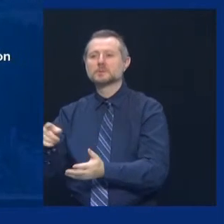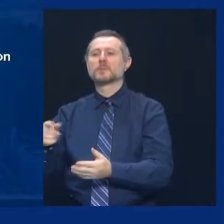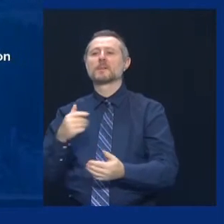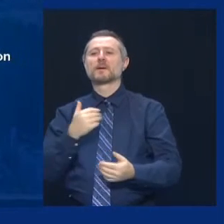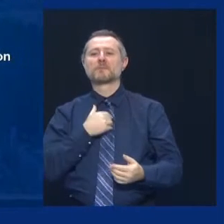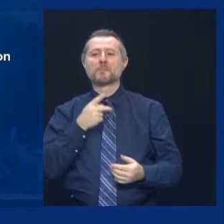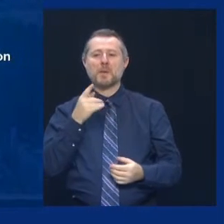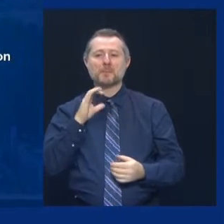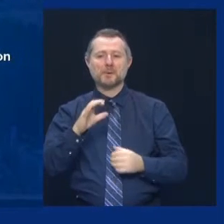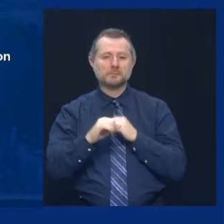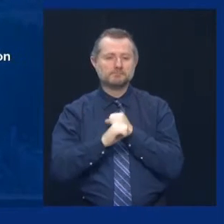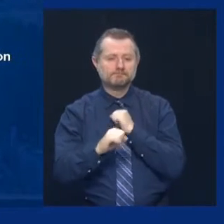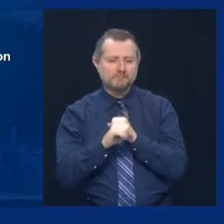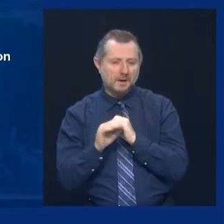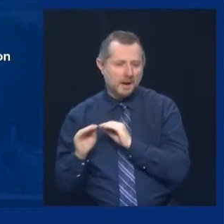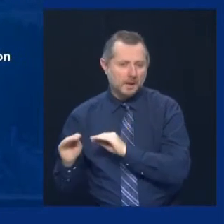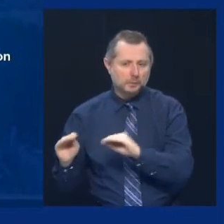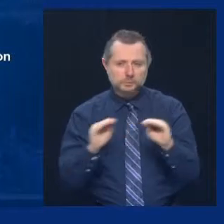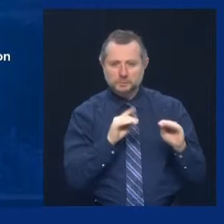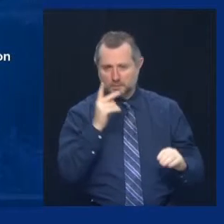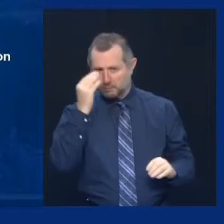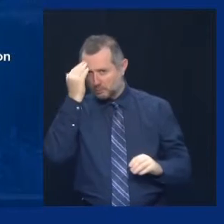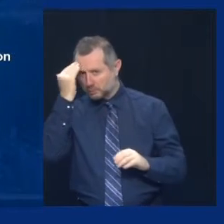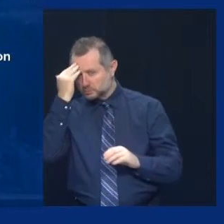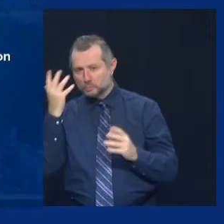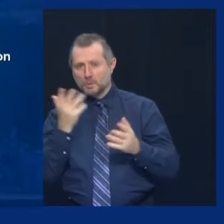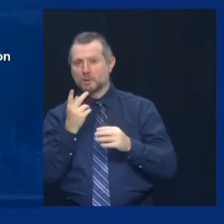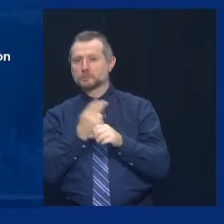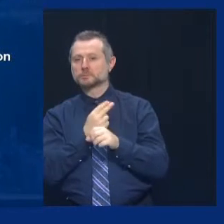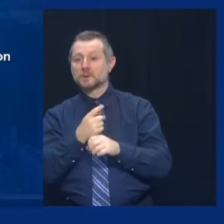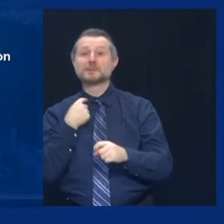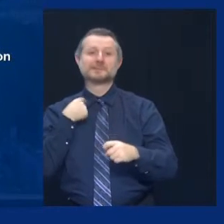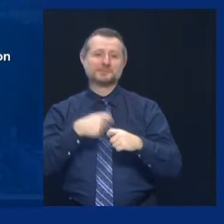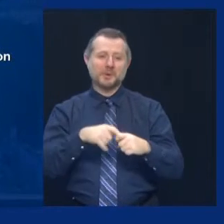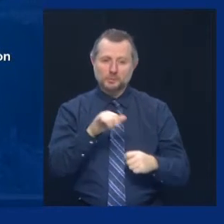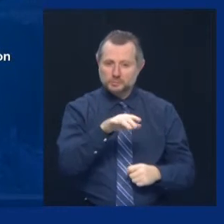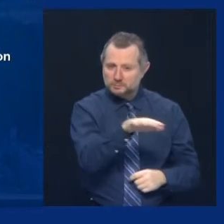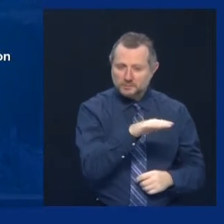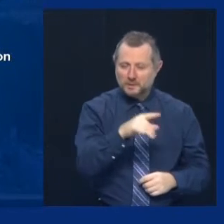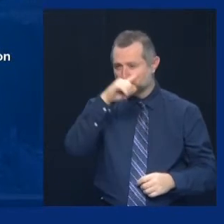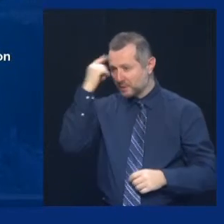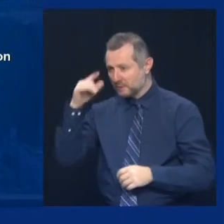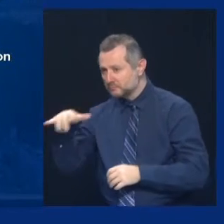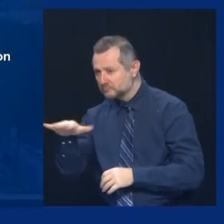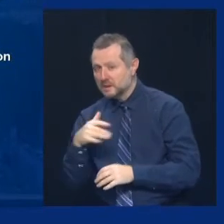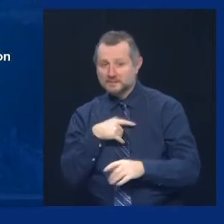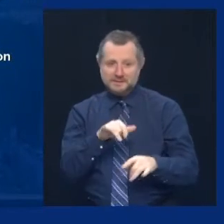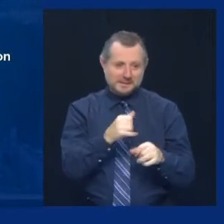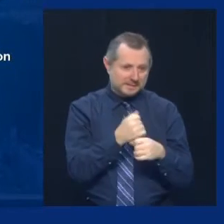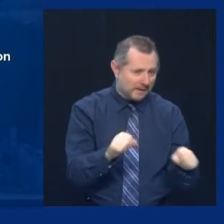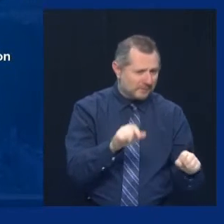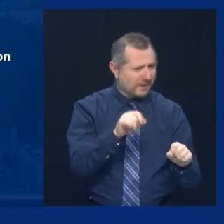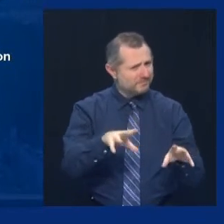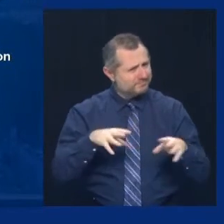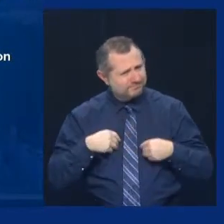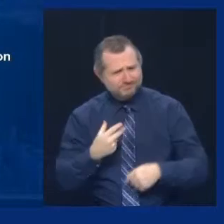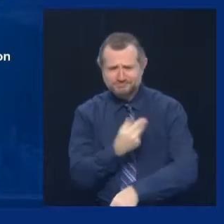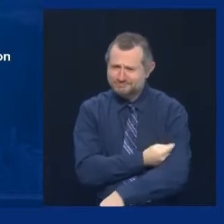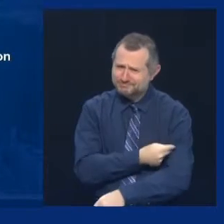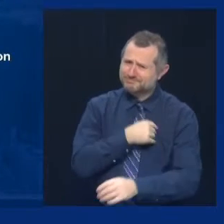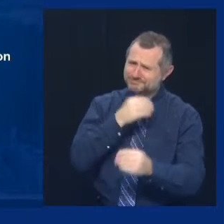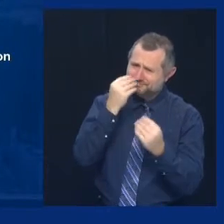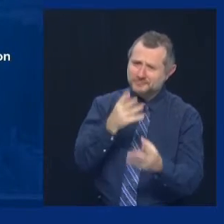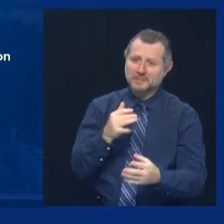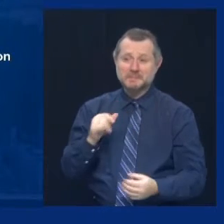Latino community and the poor community saying this is safe? There are very real resistance, a very